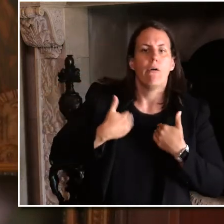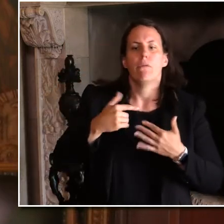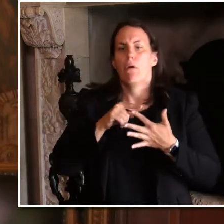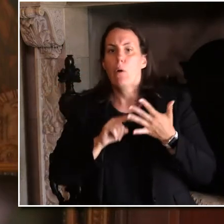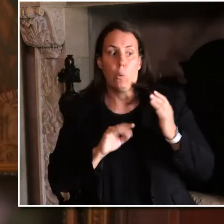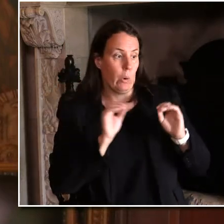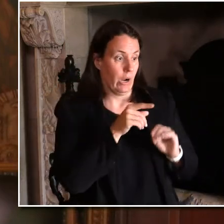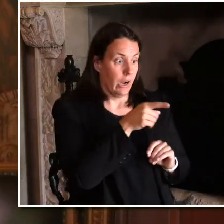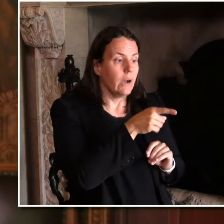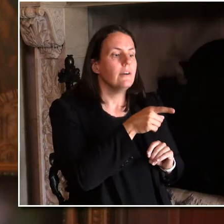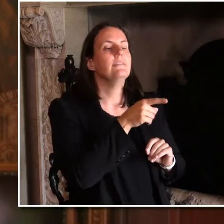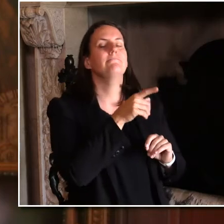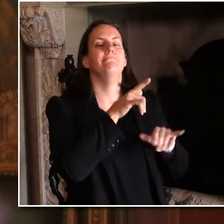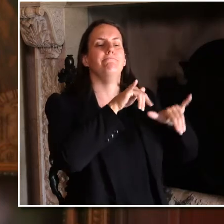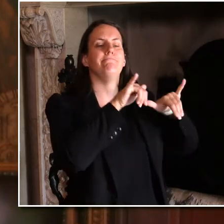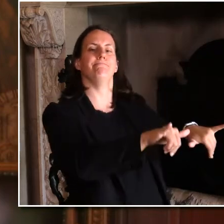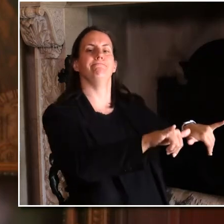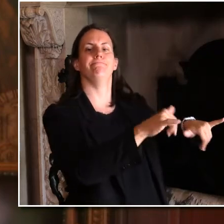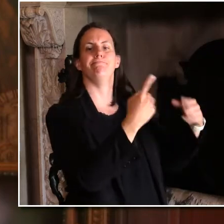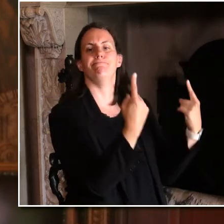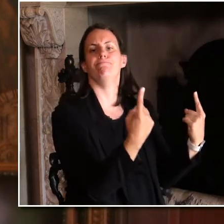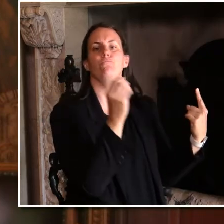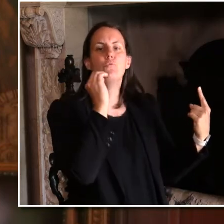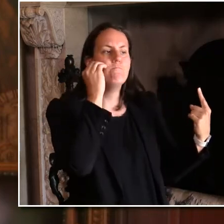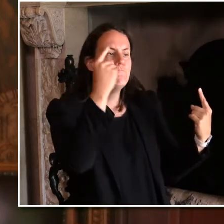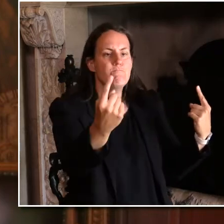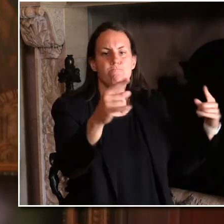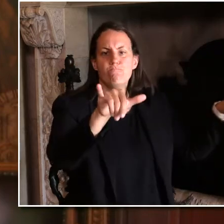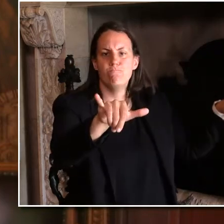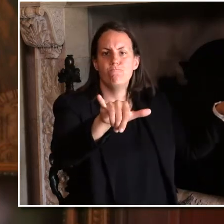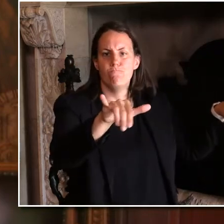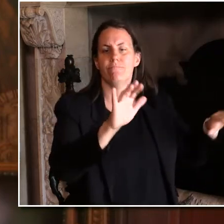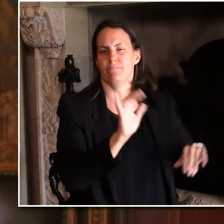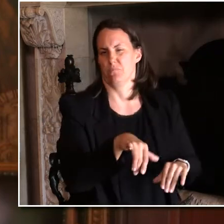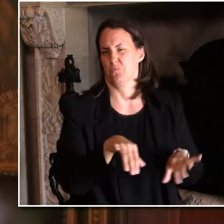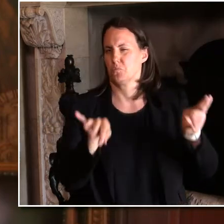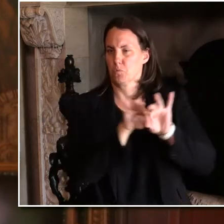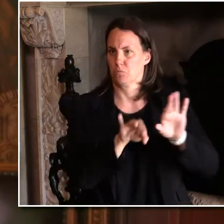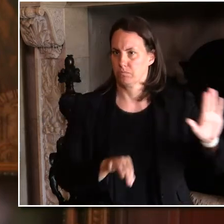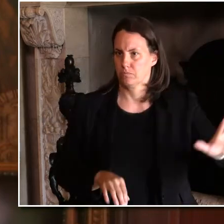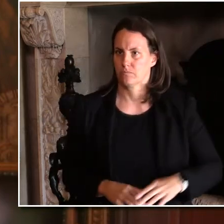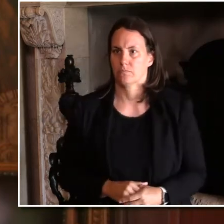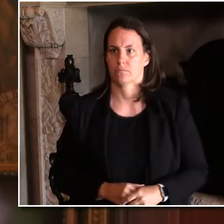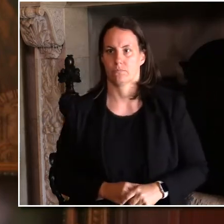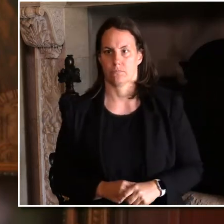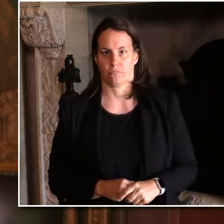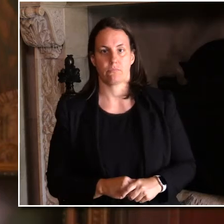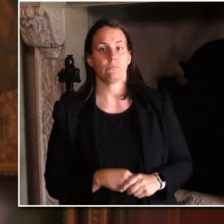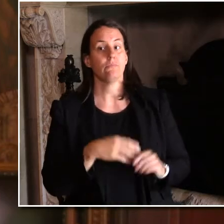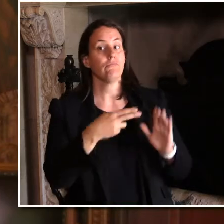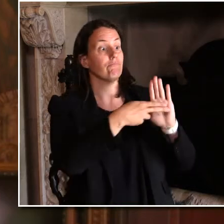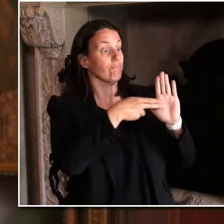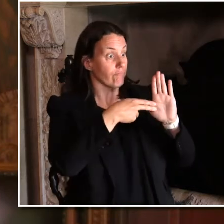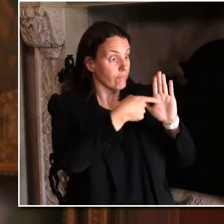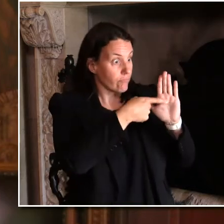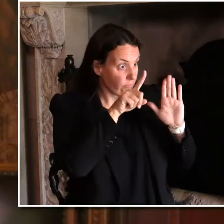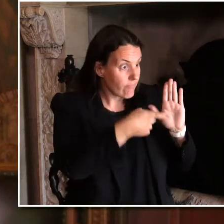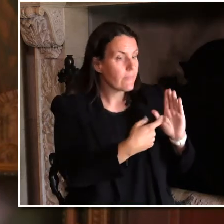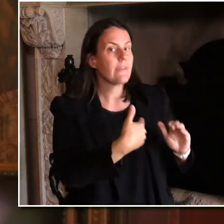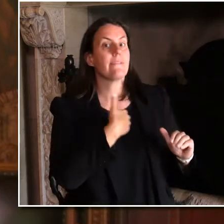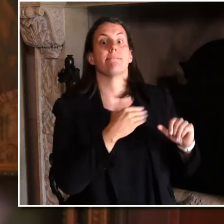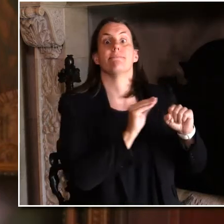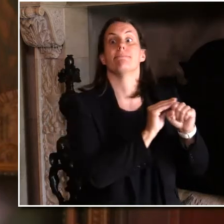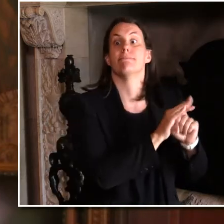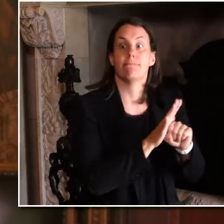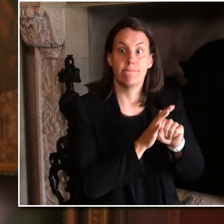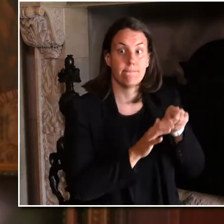are symptomatic with diagnostic testing isn't enough to help us understand the complete picture of the epidemic. Some people can